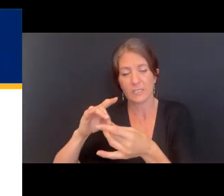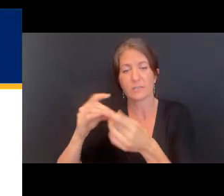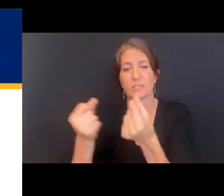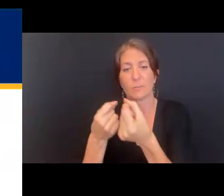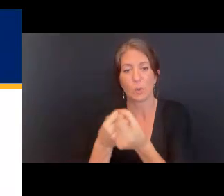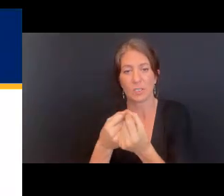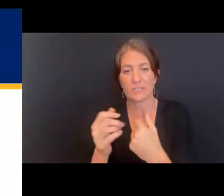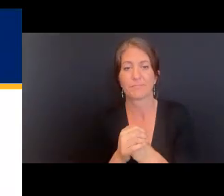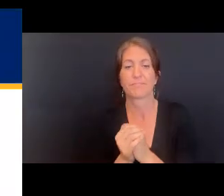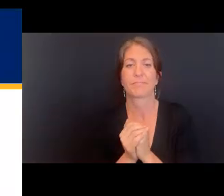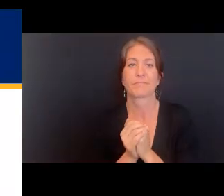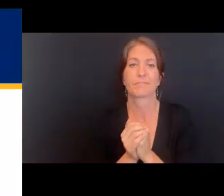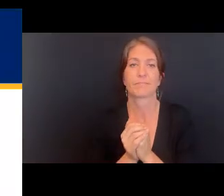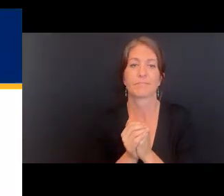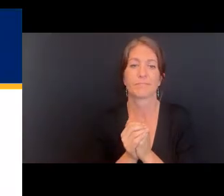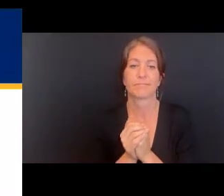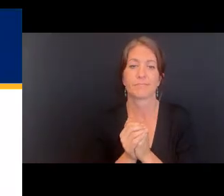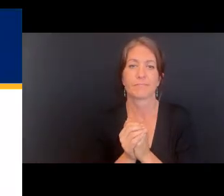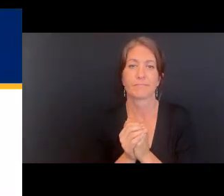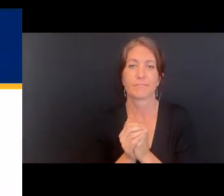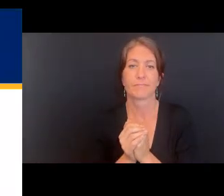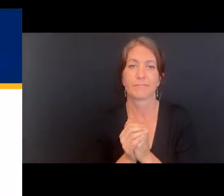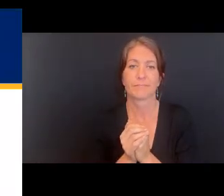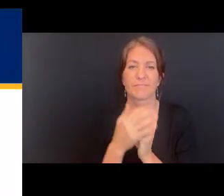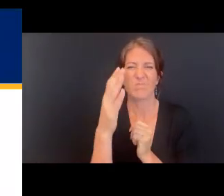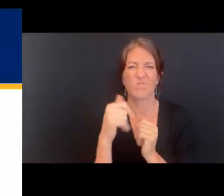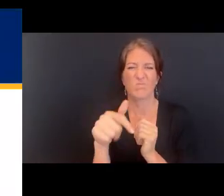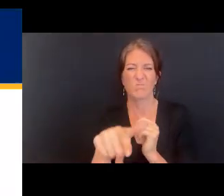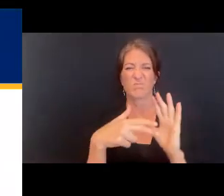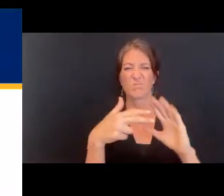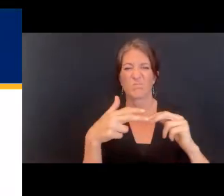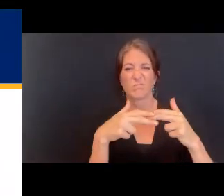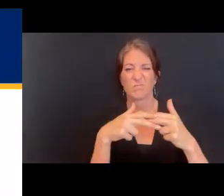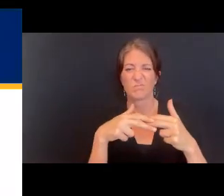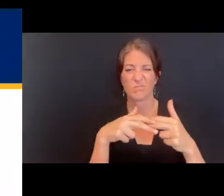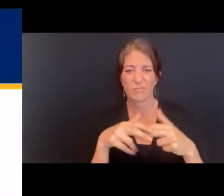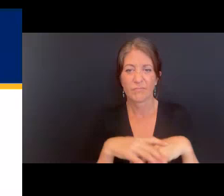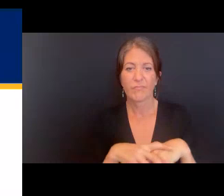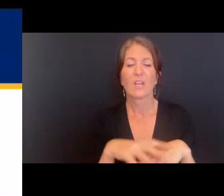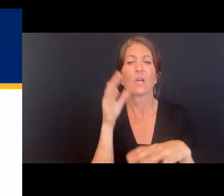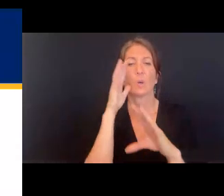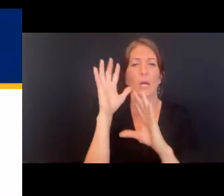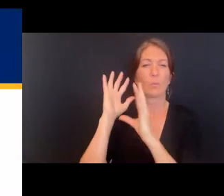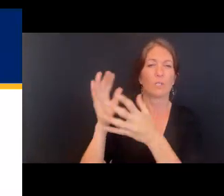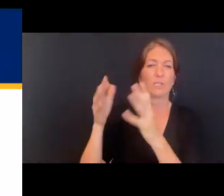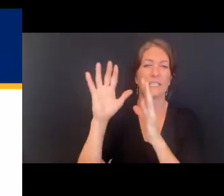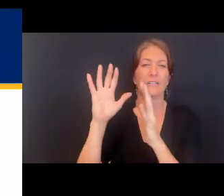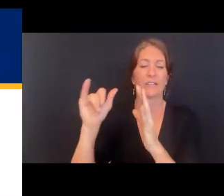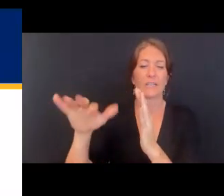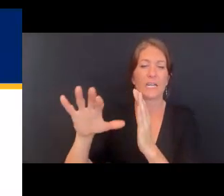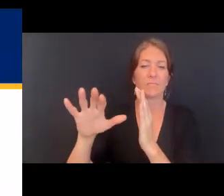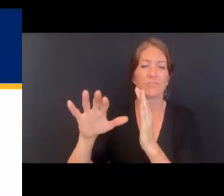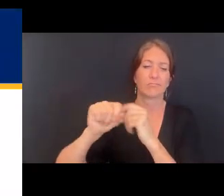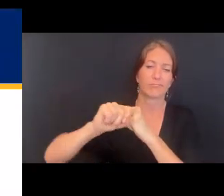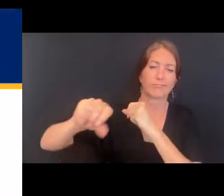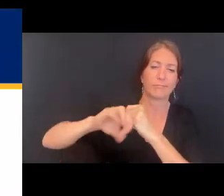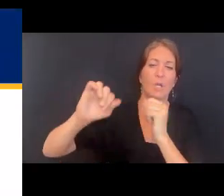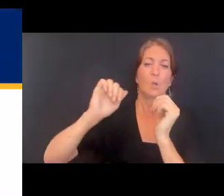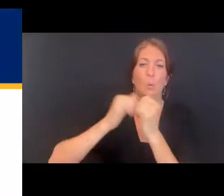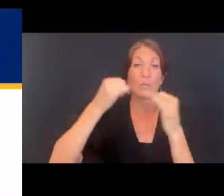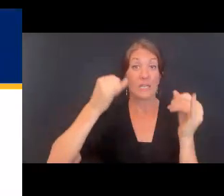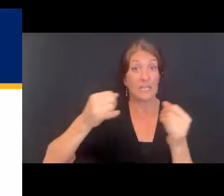The next handout shows what handout we will leave with the case managers, with the individuals at the